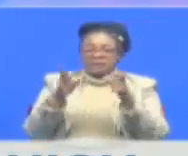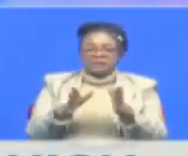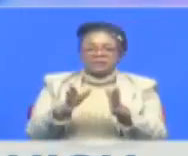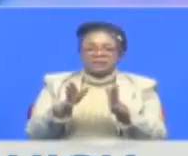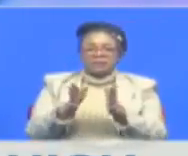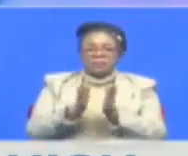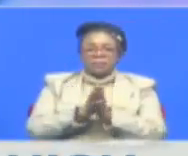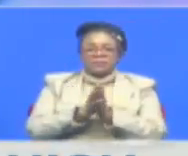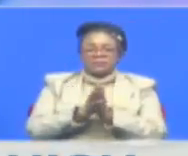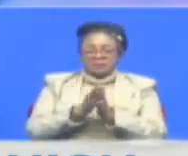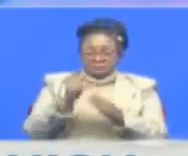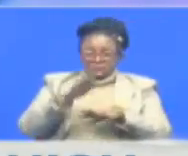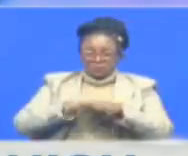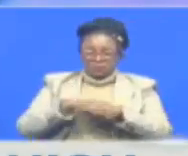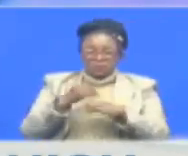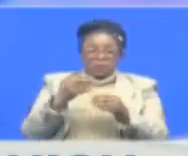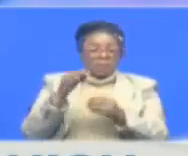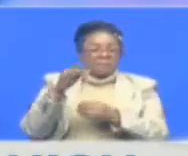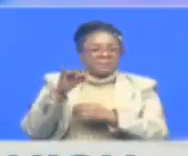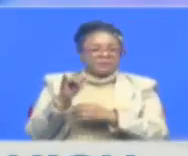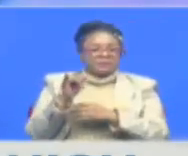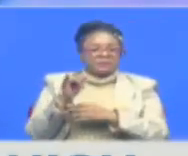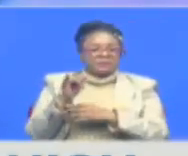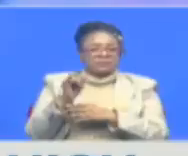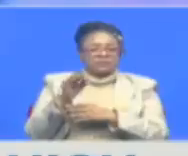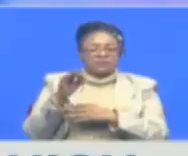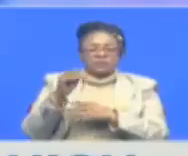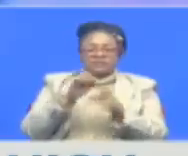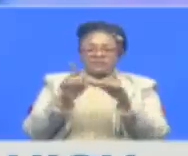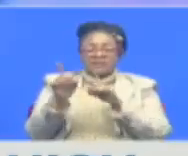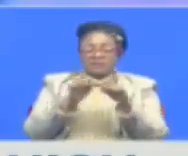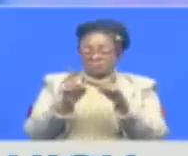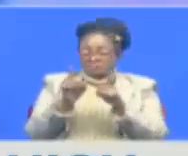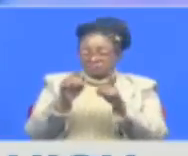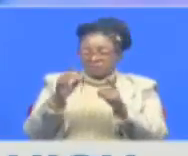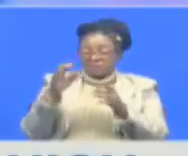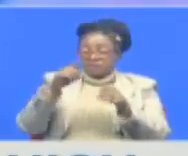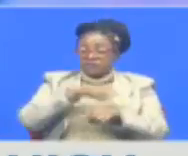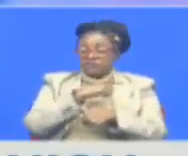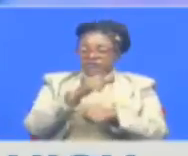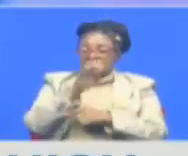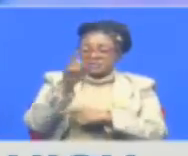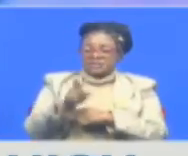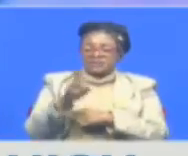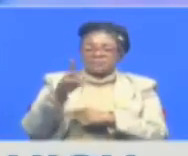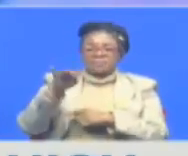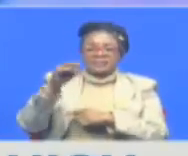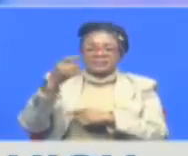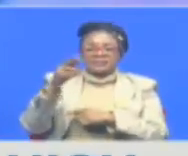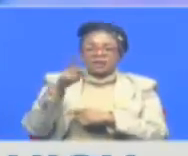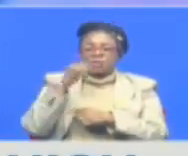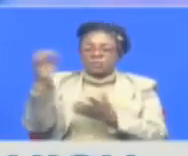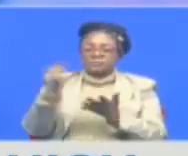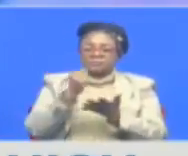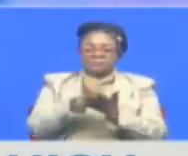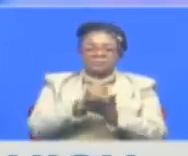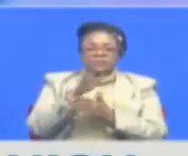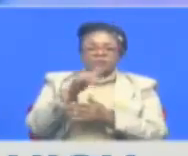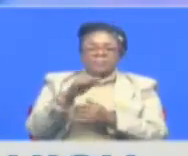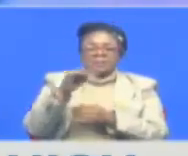in Great Britain commenced, notably Safaricom's current chief executive, Peter Ndegwa, was poached from Diageo.